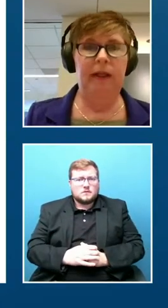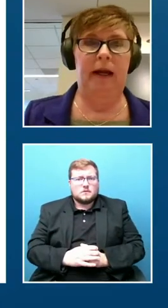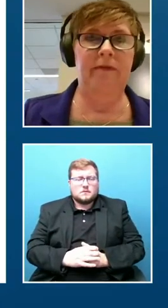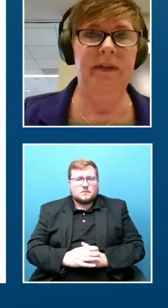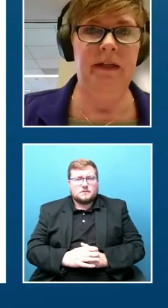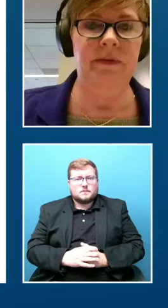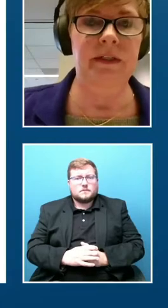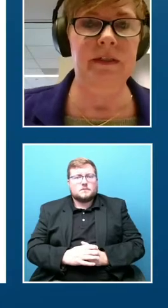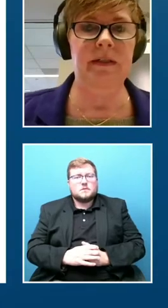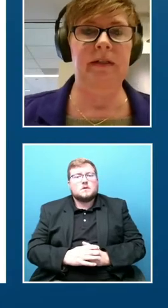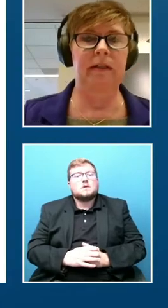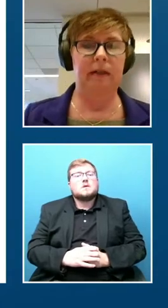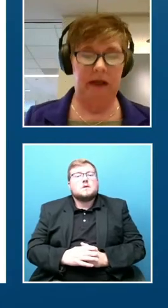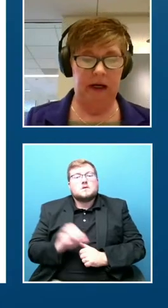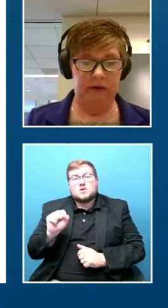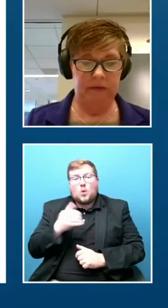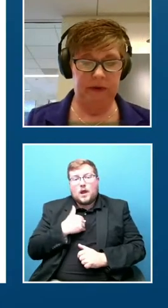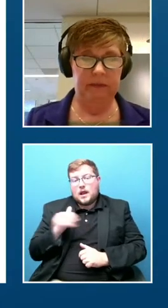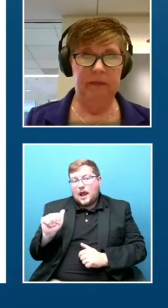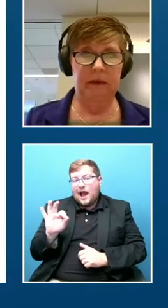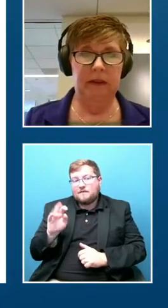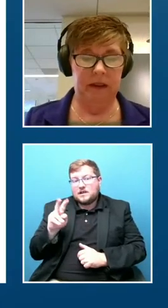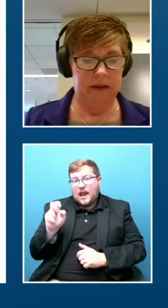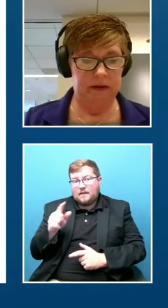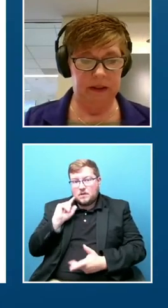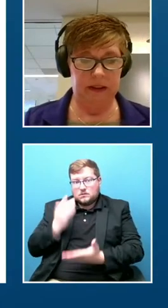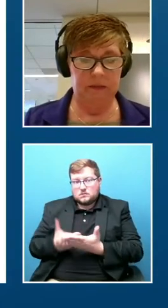According to the affidavit of